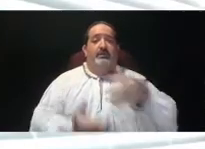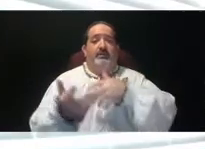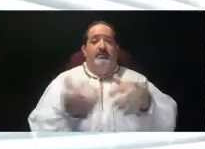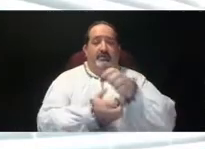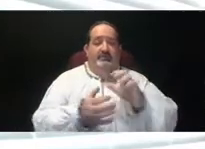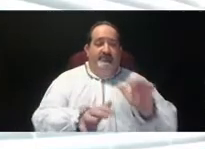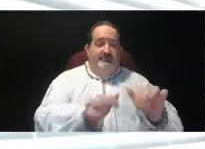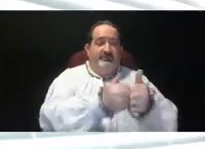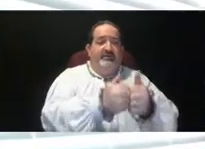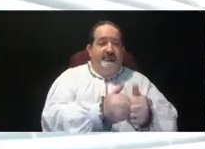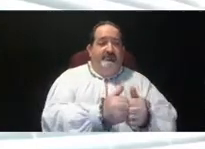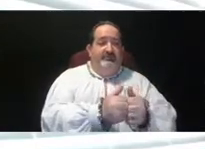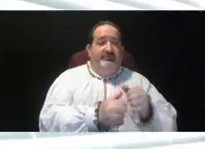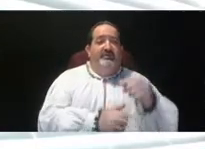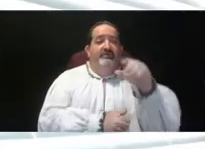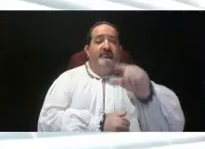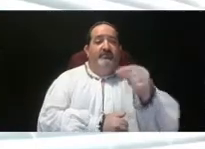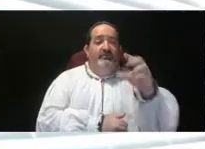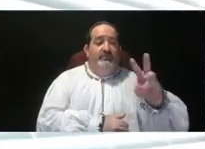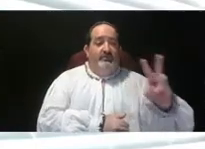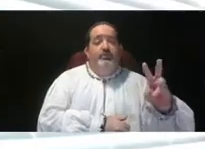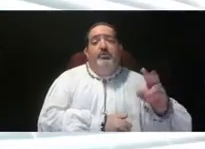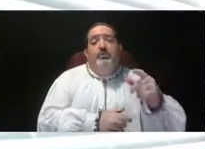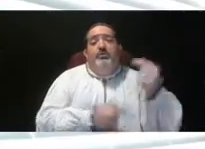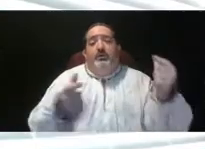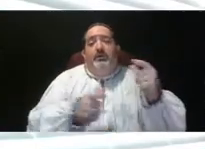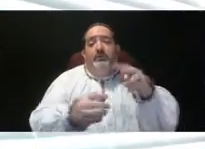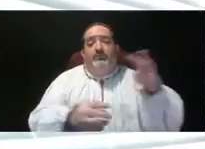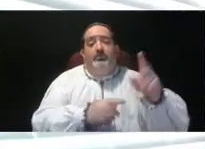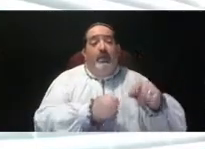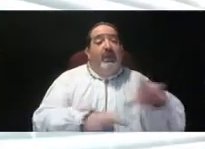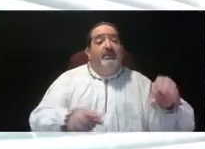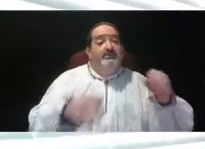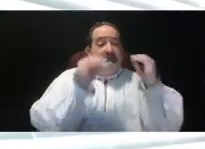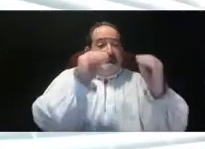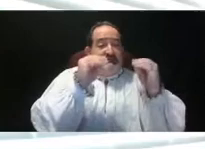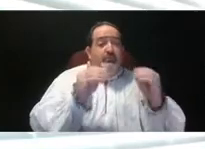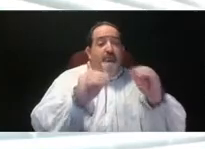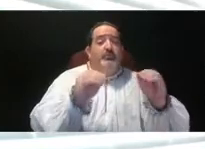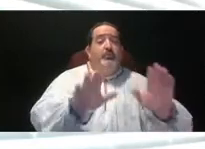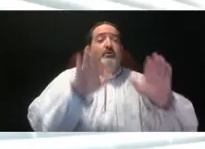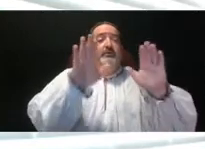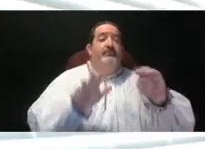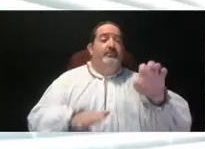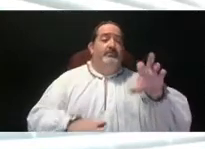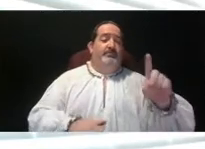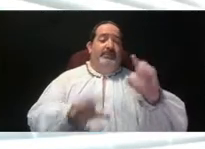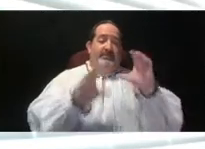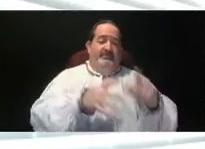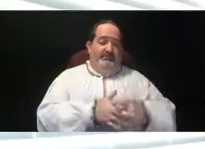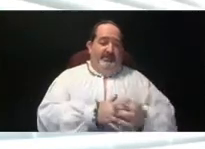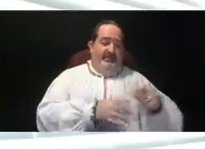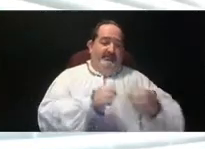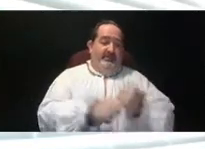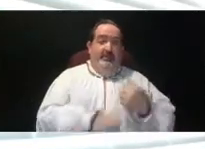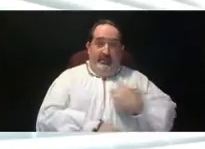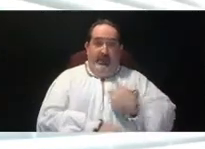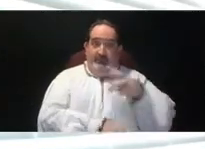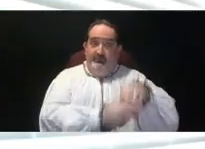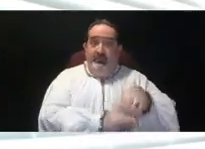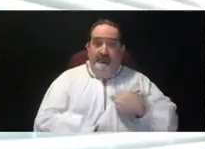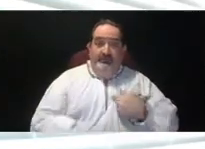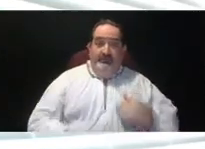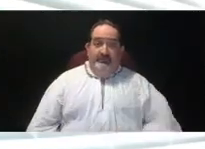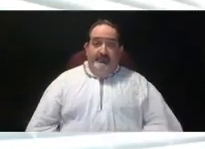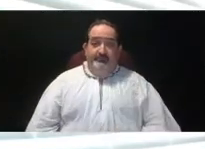great fun. But she's also been teaching, and so she taught a wonderful mead class at the beginning of this year, which I participated in,